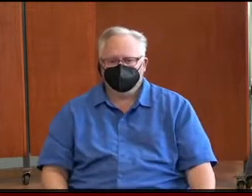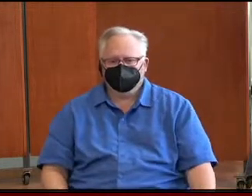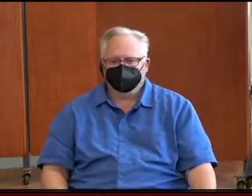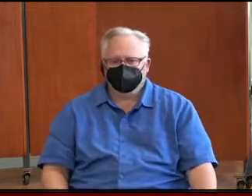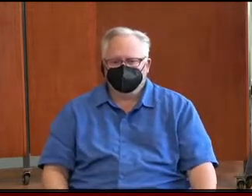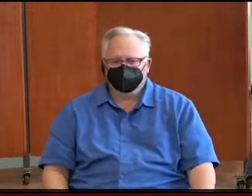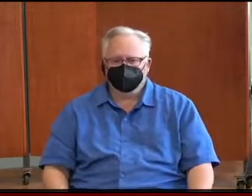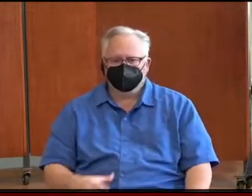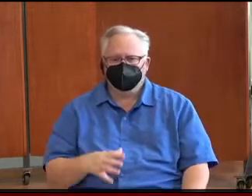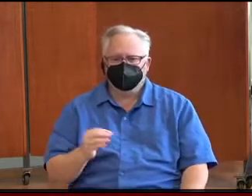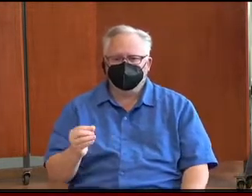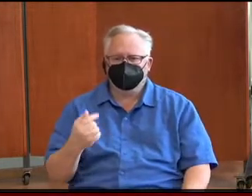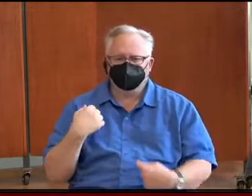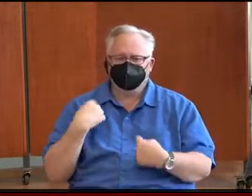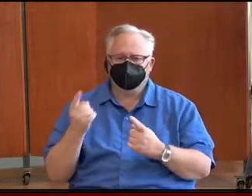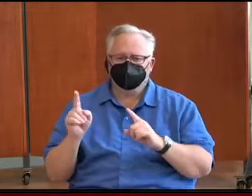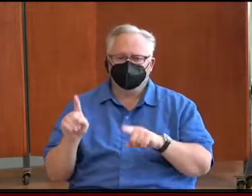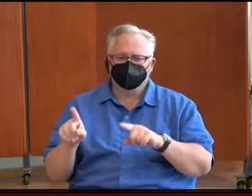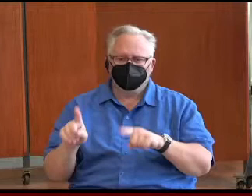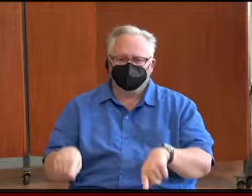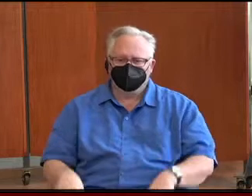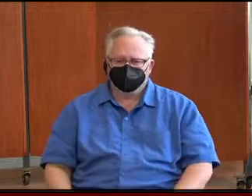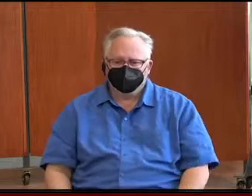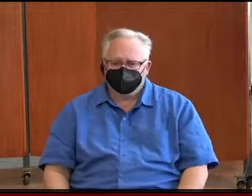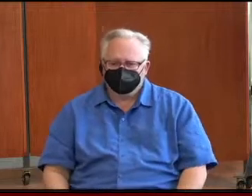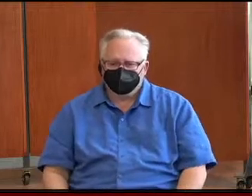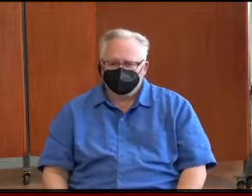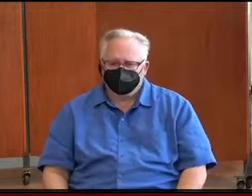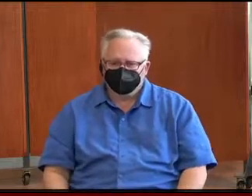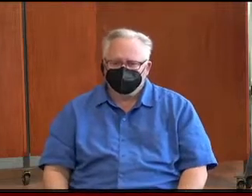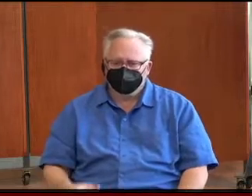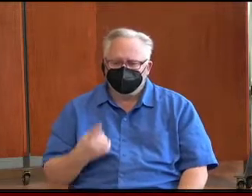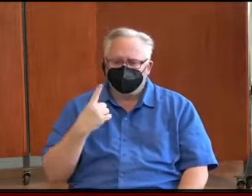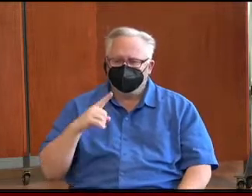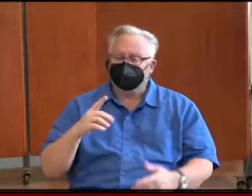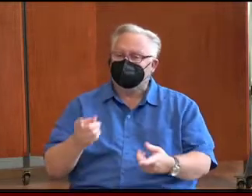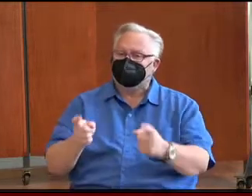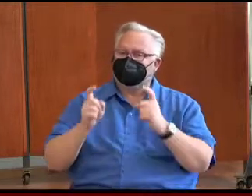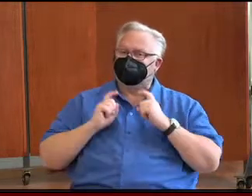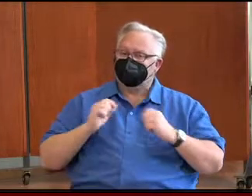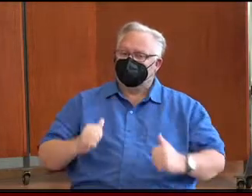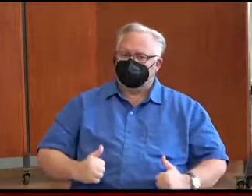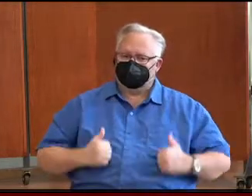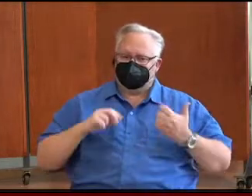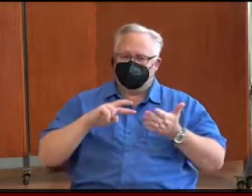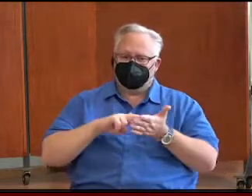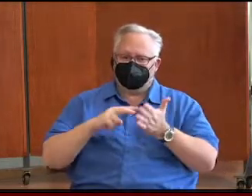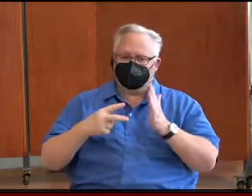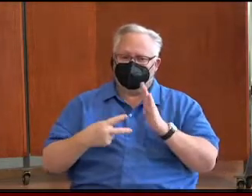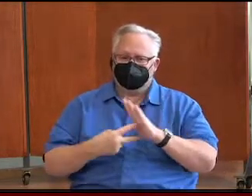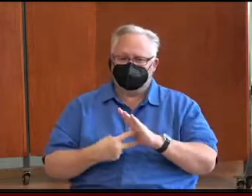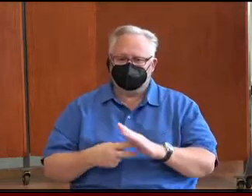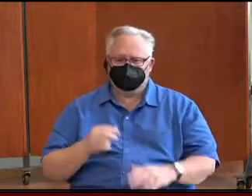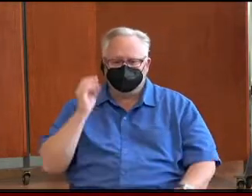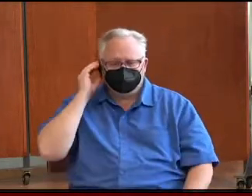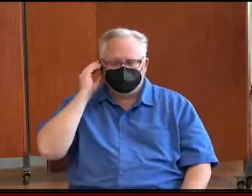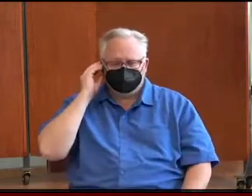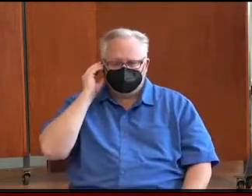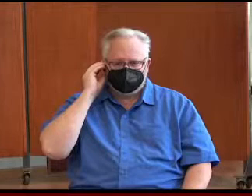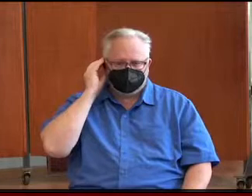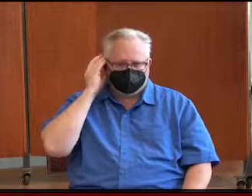I mean, they're all very polite and fun to work with. Which is, except one guy. I can't.